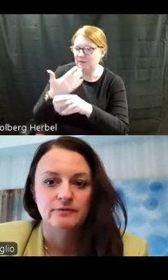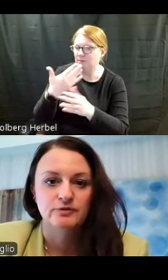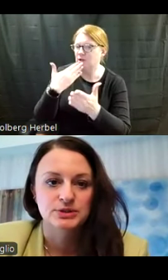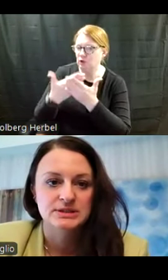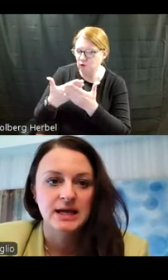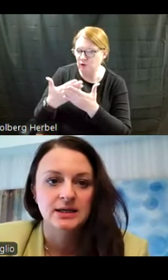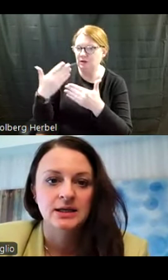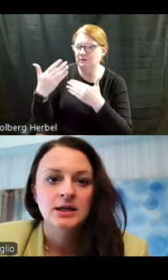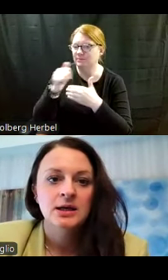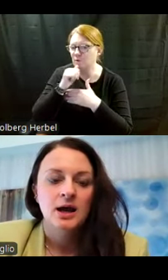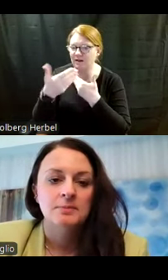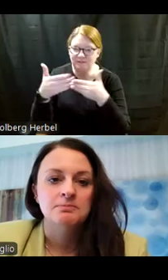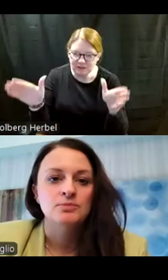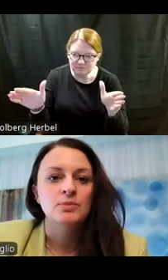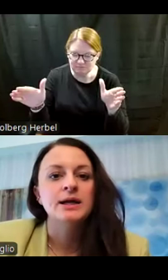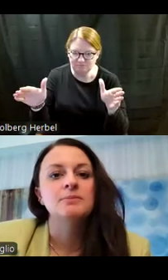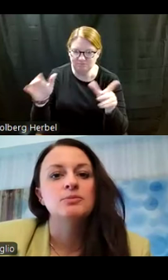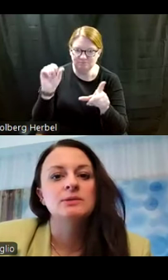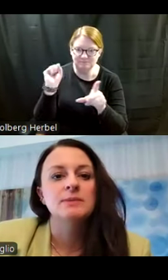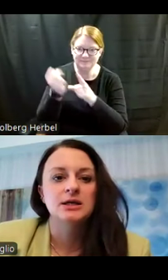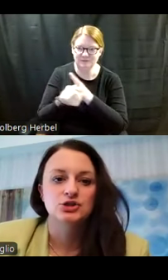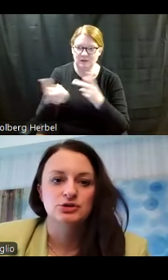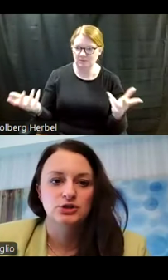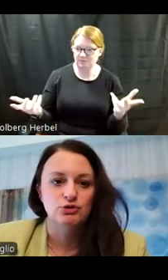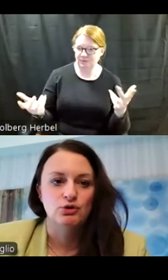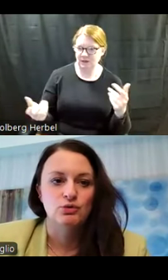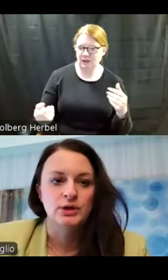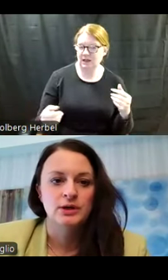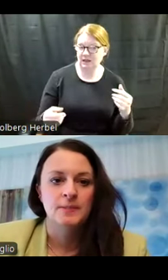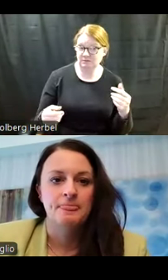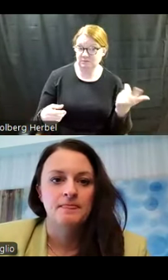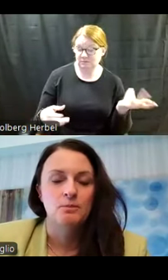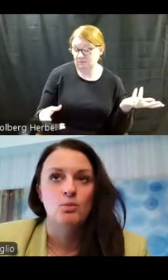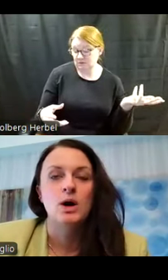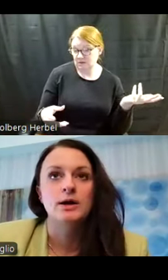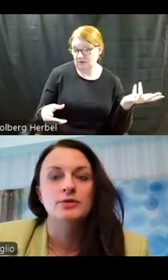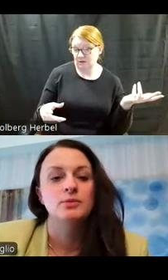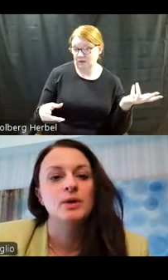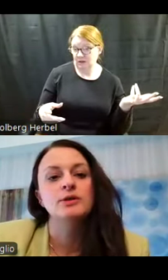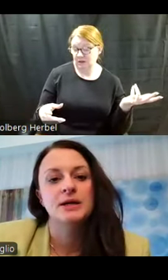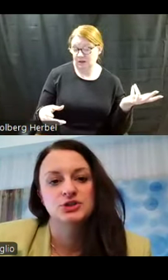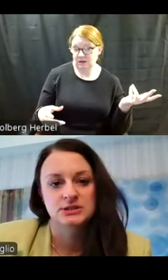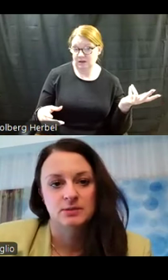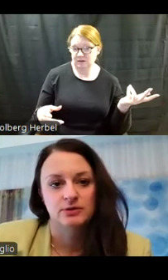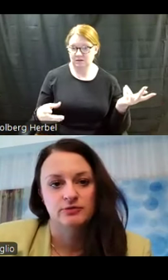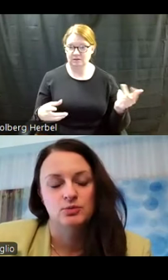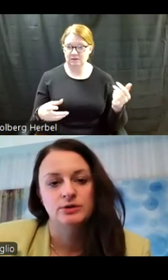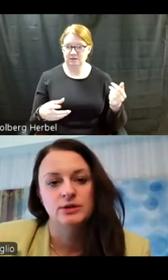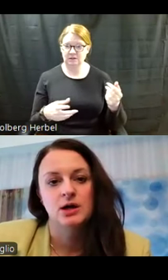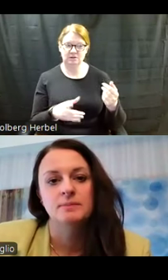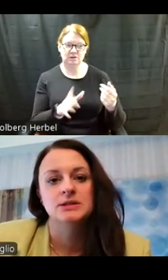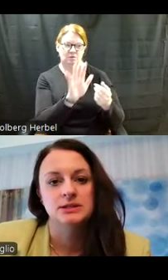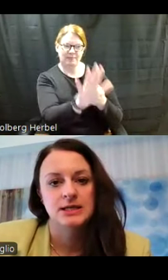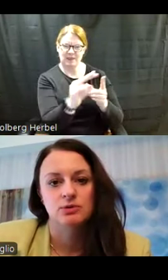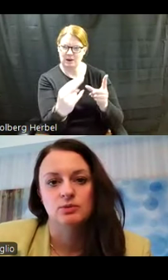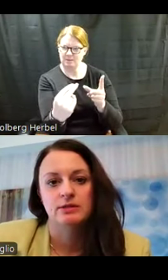private, comfortable setting. Again, really making sure that you know where the patient is coming from. What are they